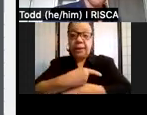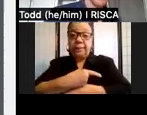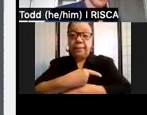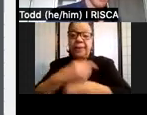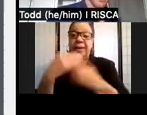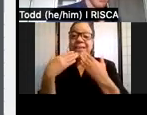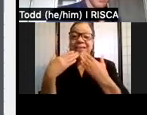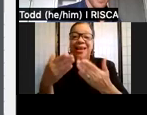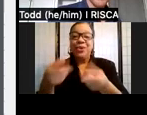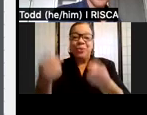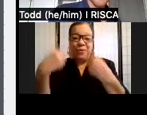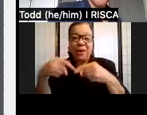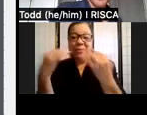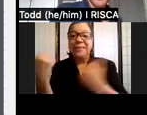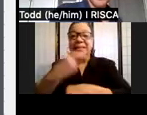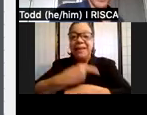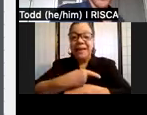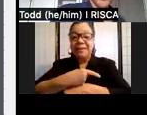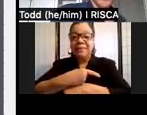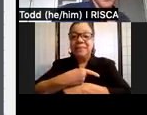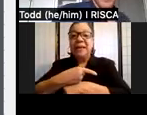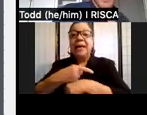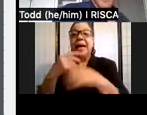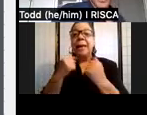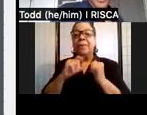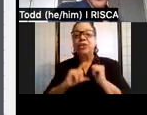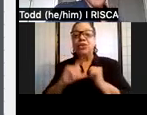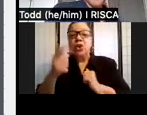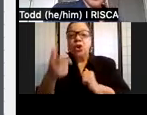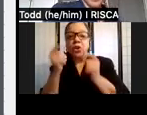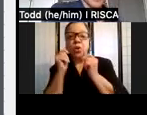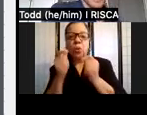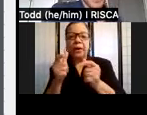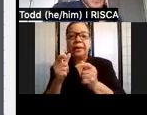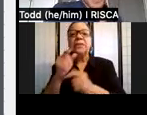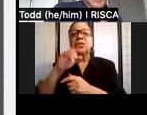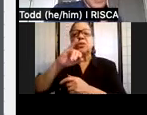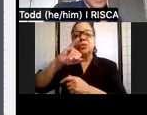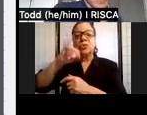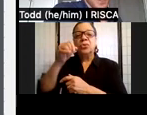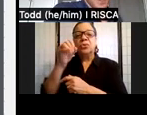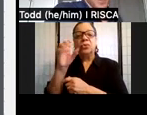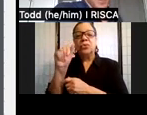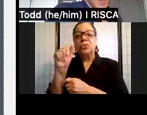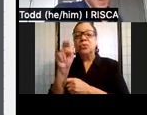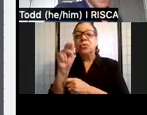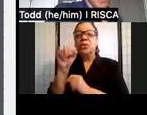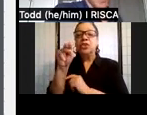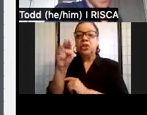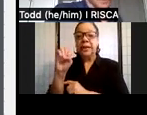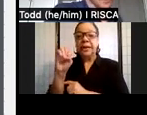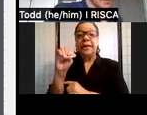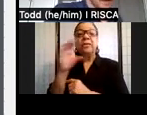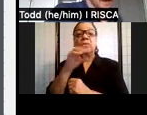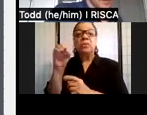Thank you all for being here. I'm going to turn this pretty quickly over to my fellow co-host Janine Chartier of Arts Equity, as well as